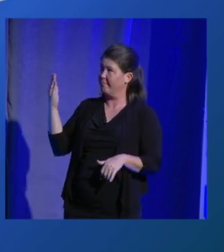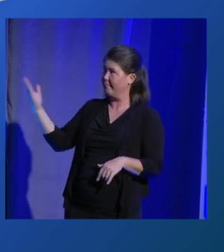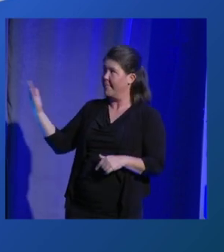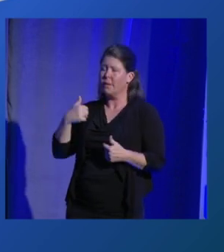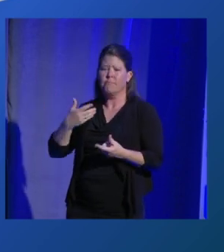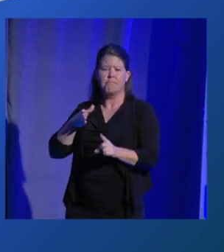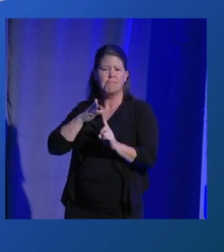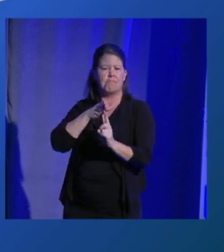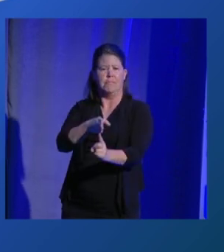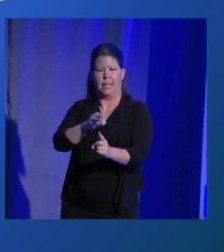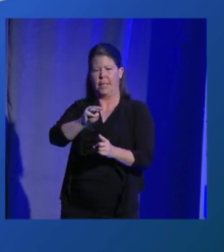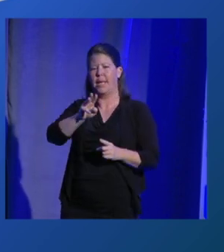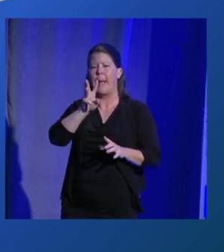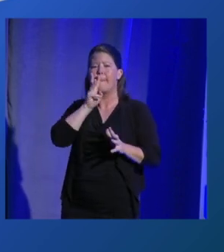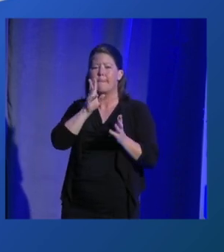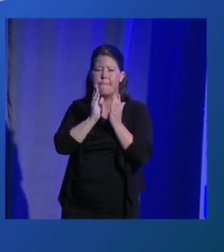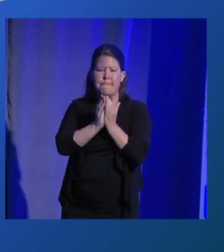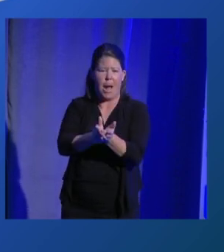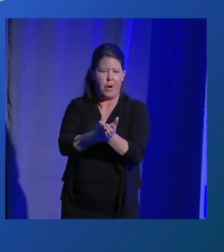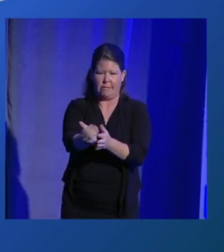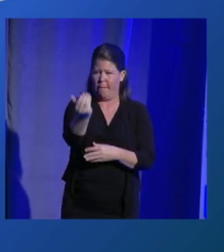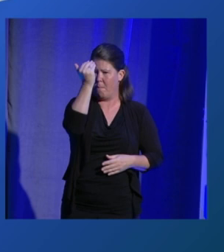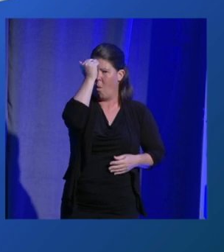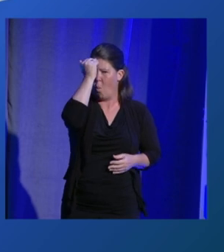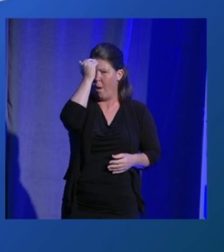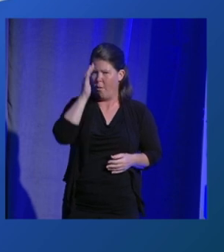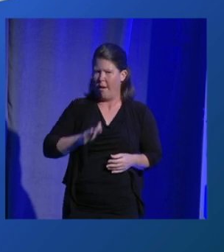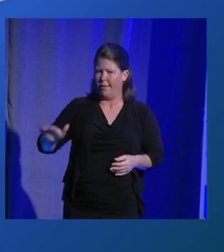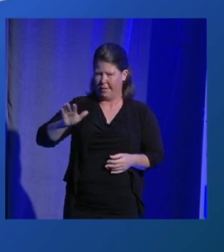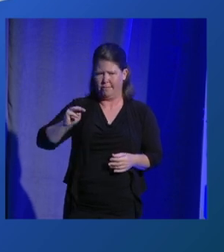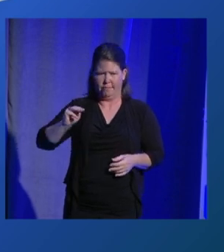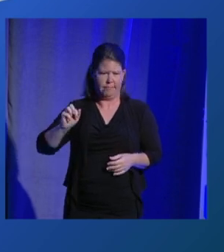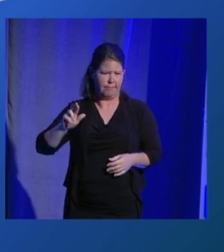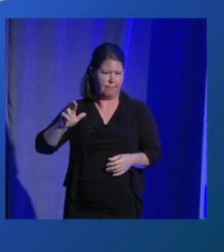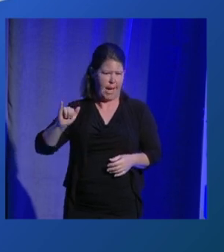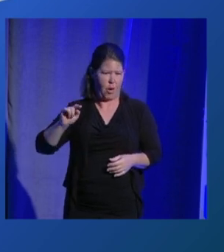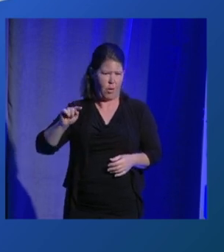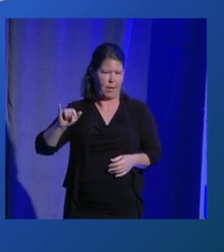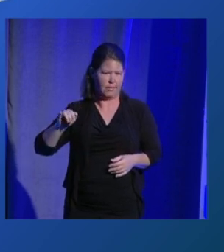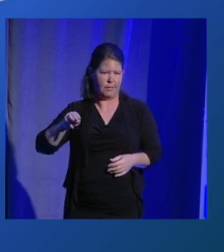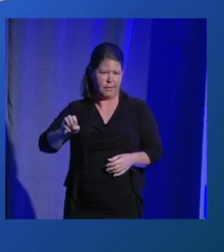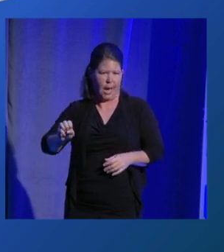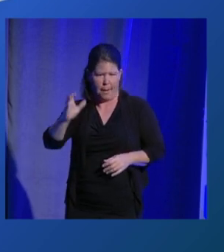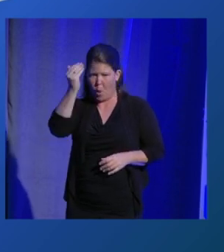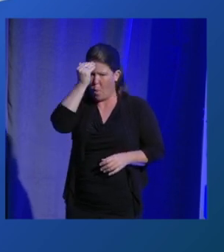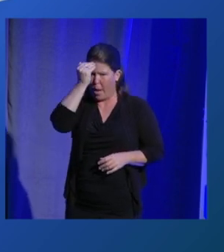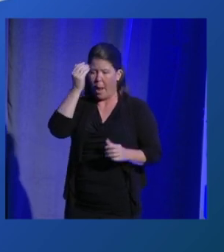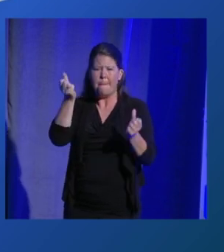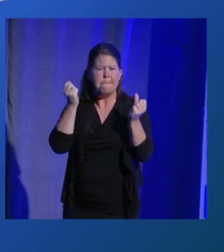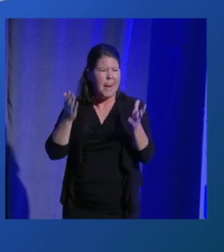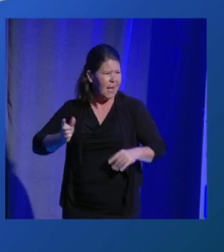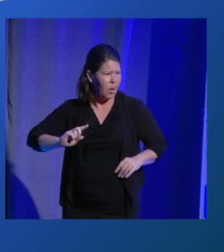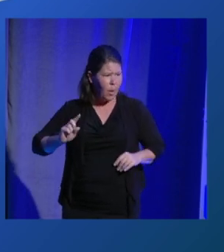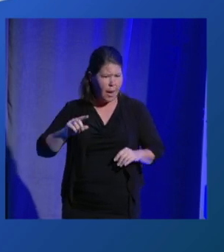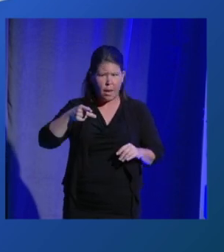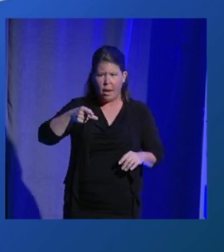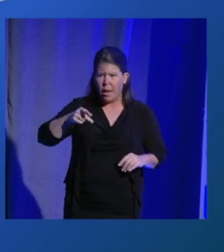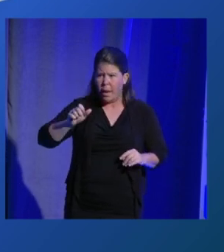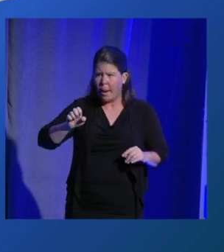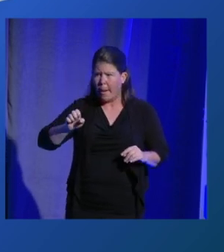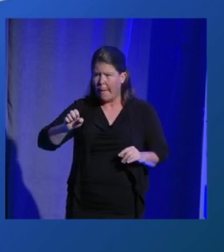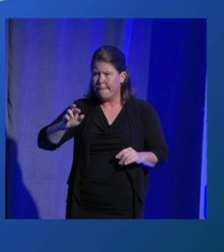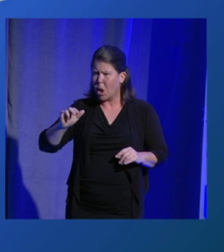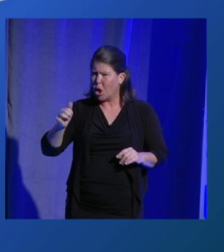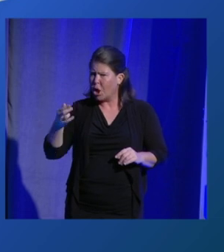awareness uh there are many of them in the Persian Gulf as we speak um and I believe the Coast Guard